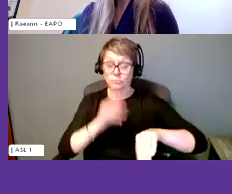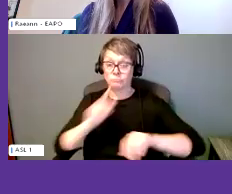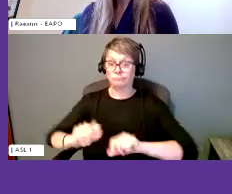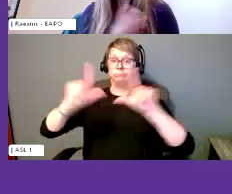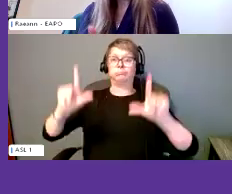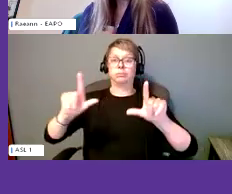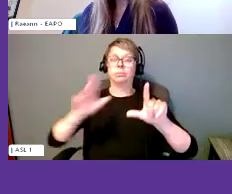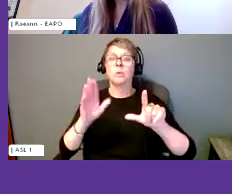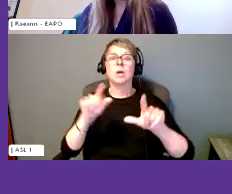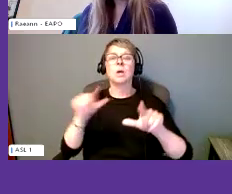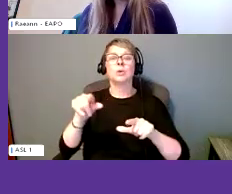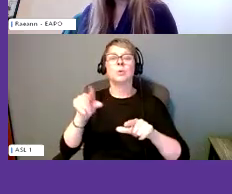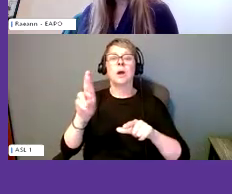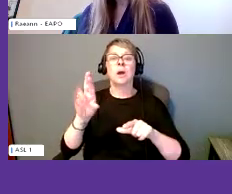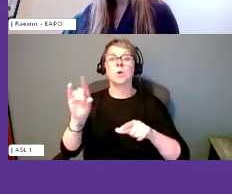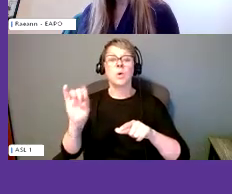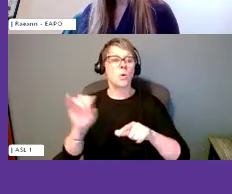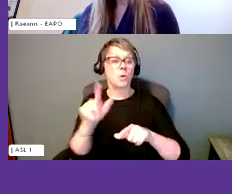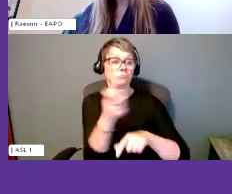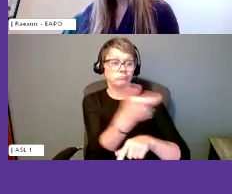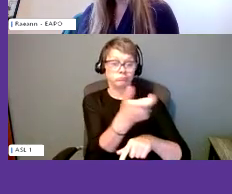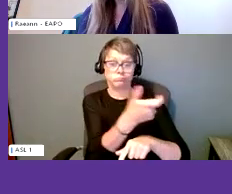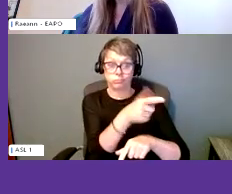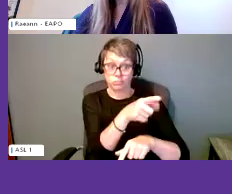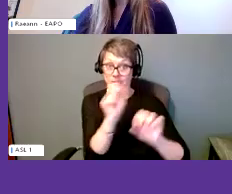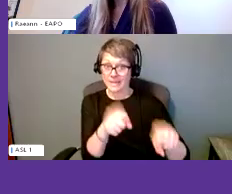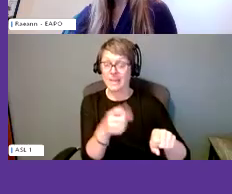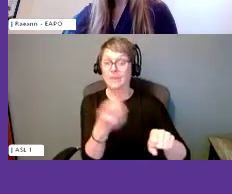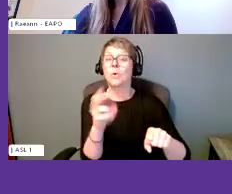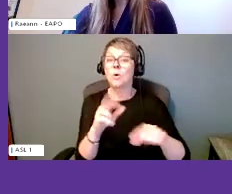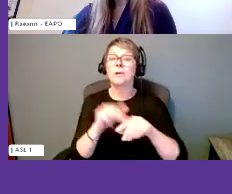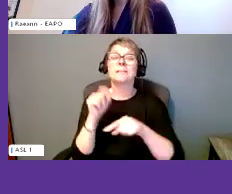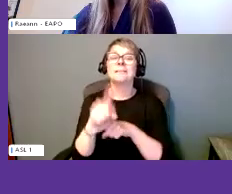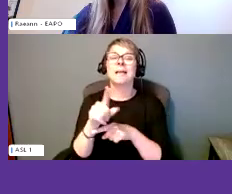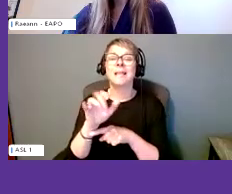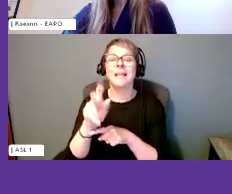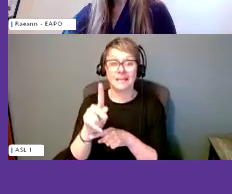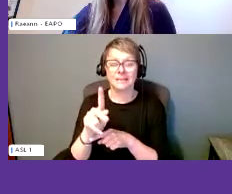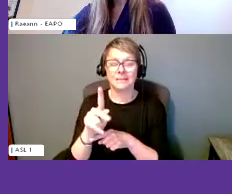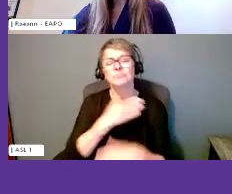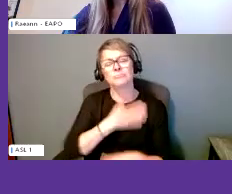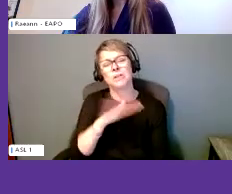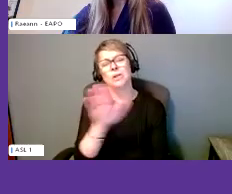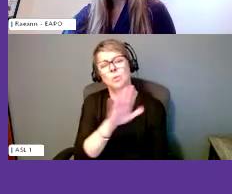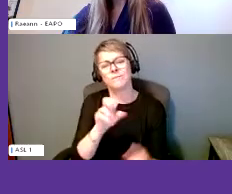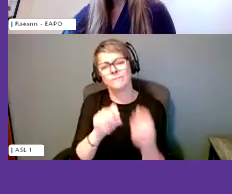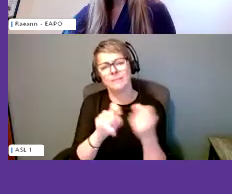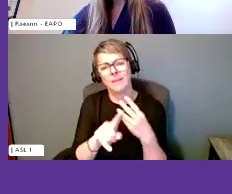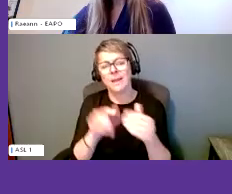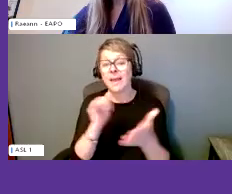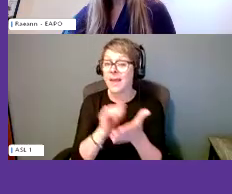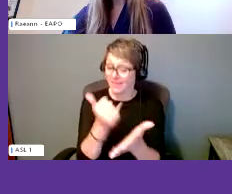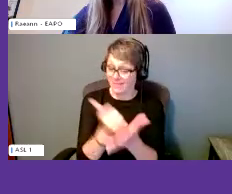QR code, or we'll send you a follow-up email link. We do appreciate your feedback. It does help us plan our further events.